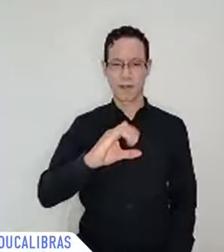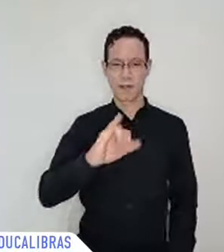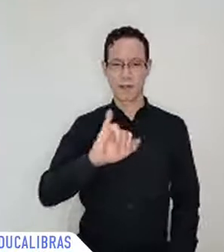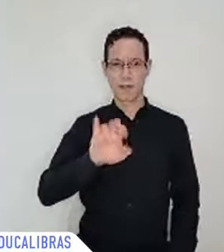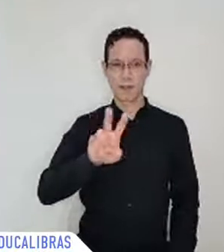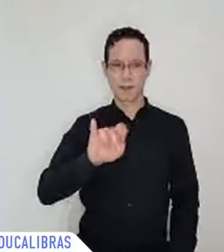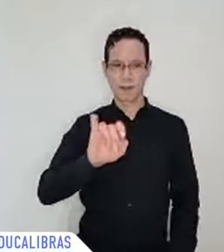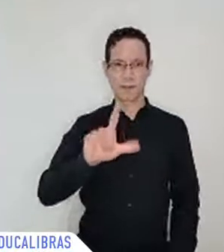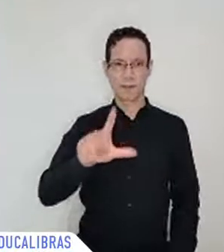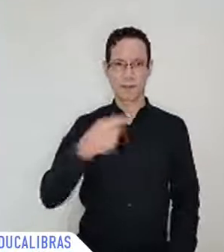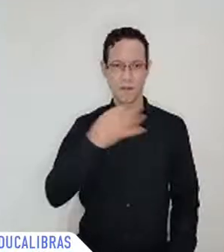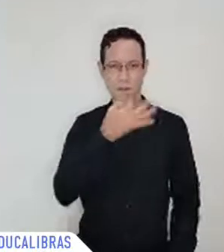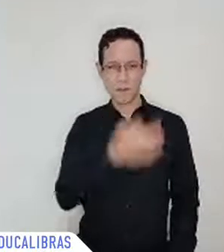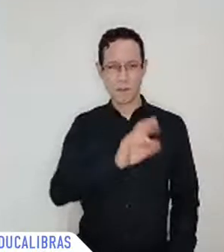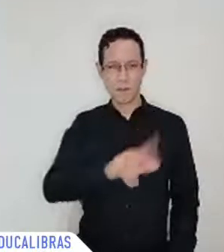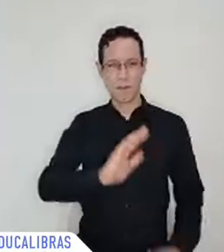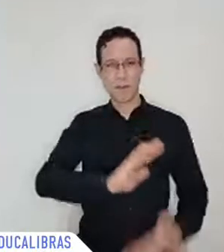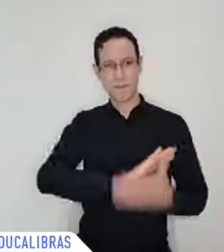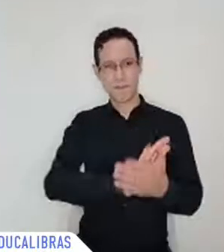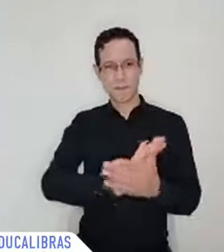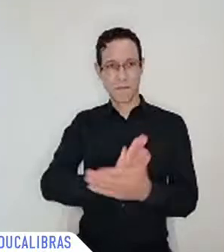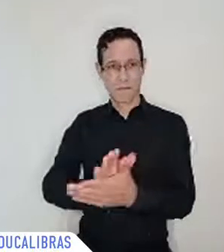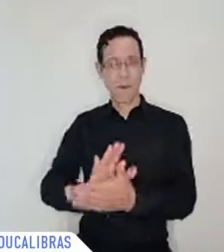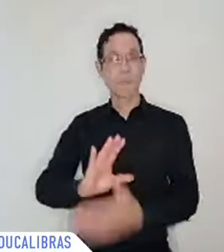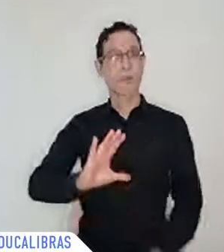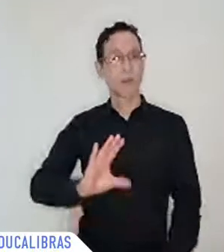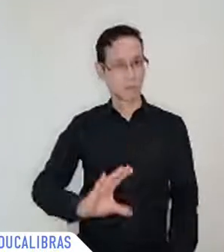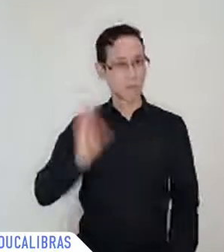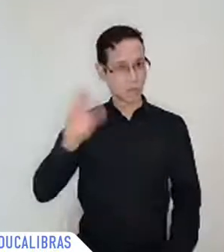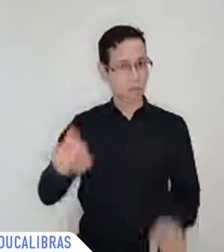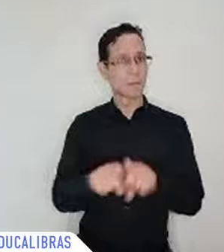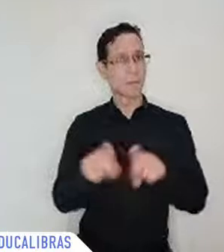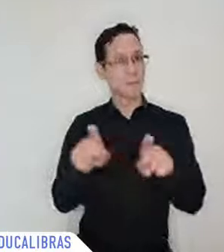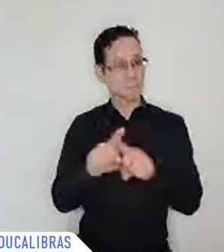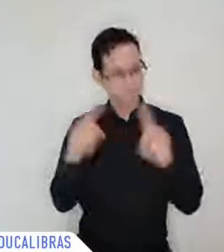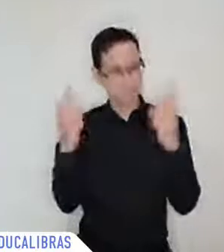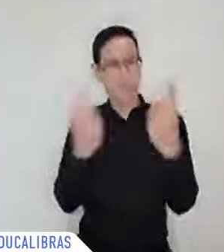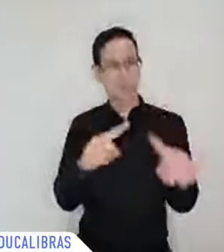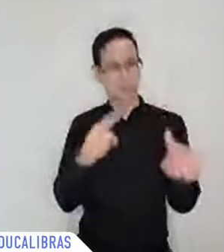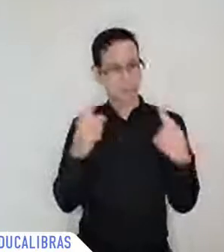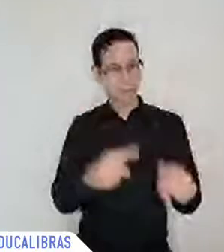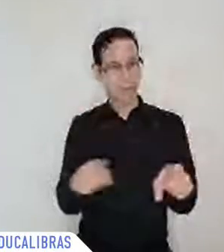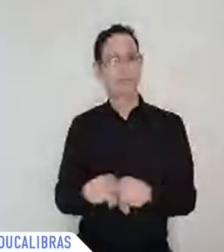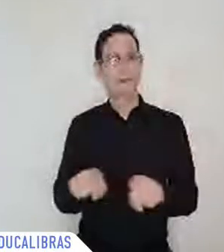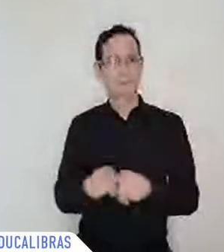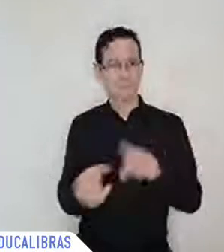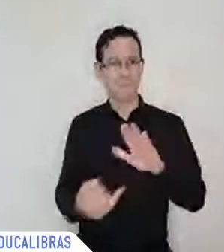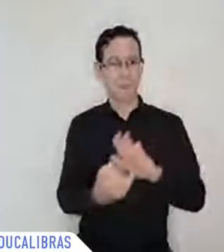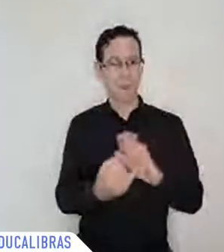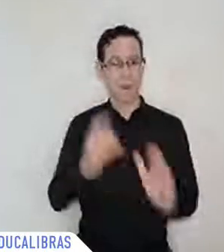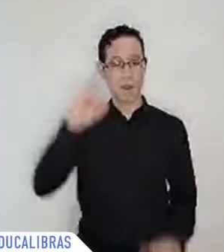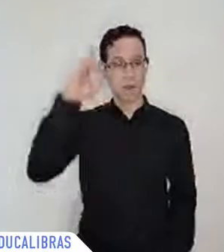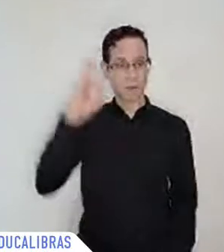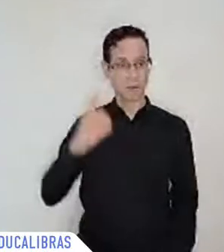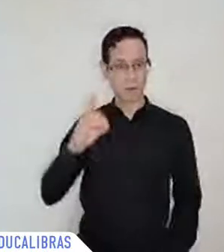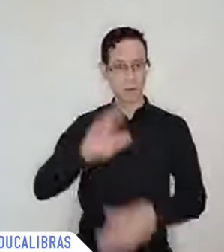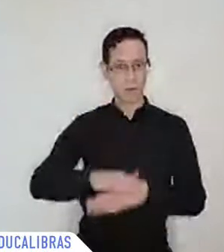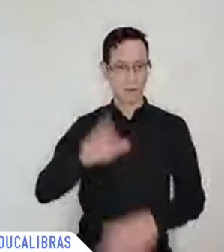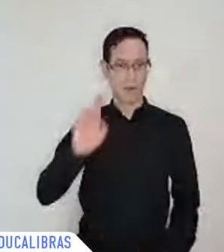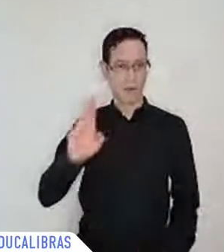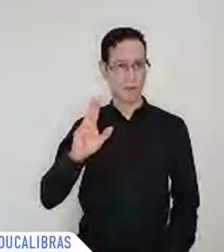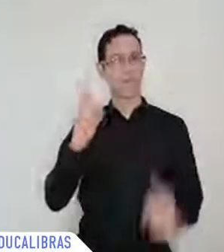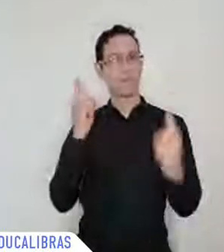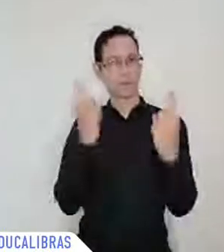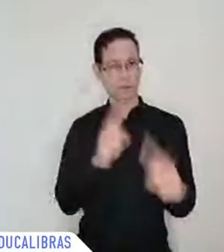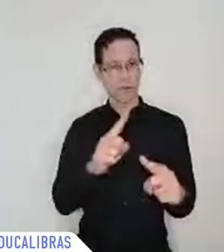have been posed to this civic space. We started being attacked as well, especially